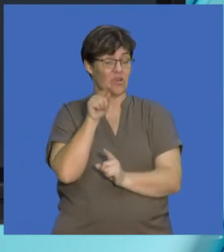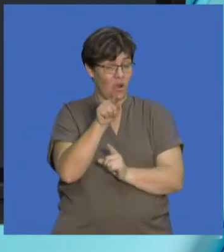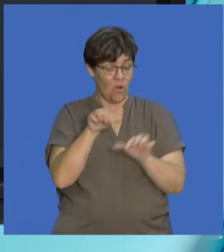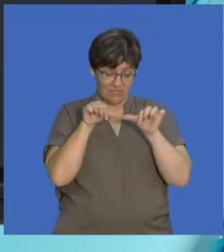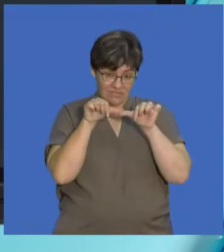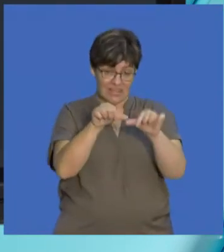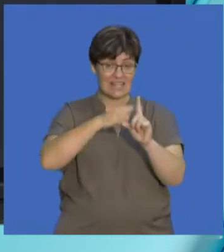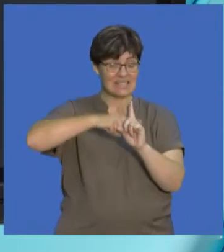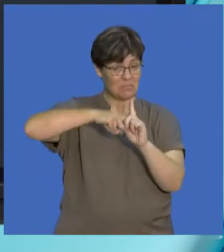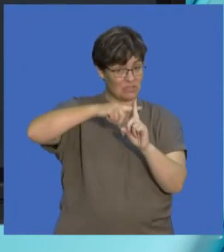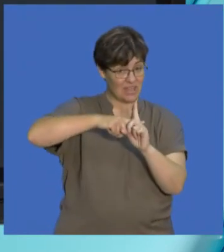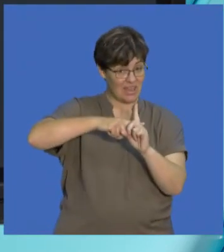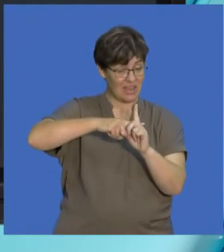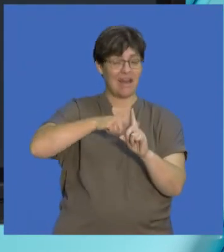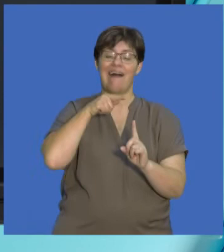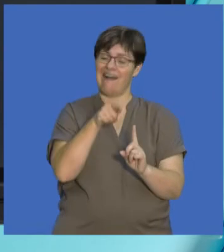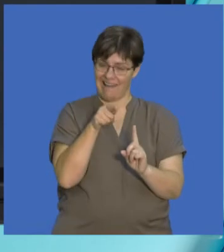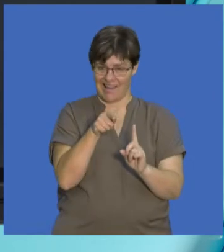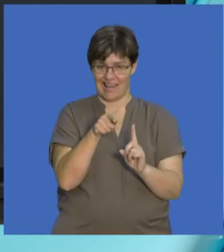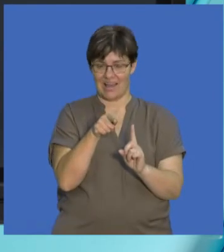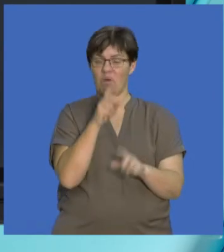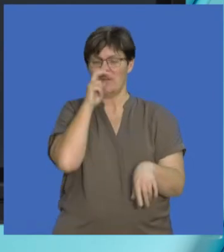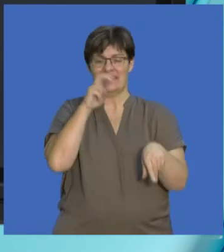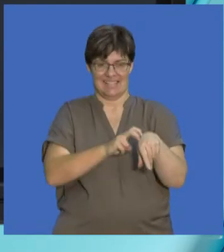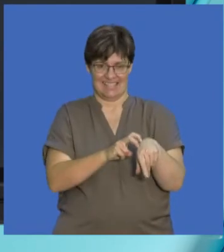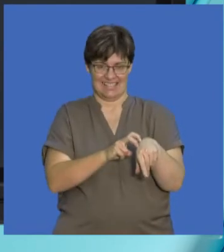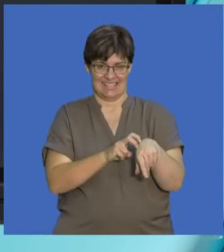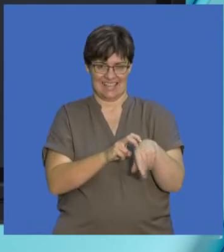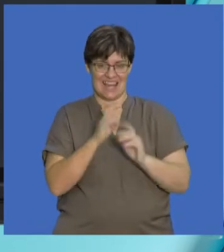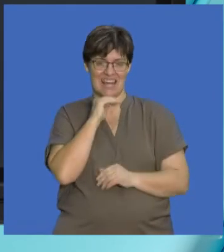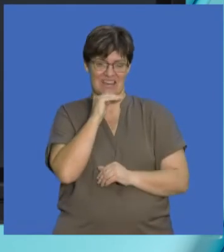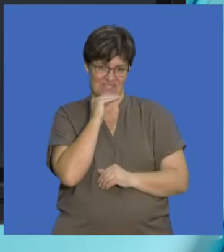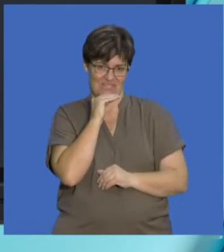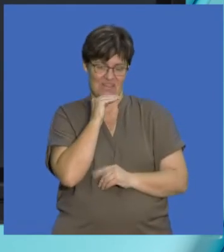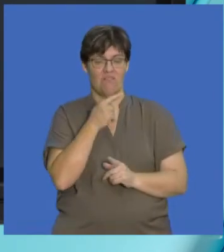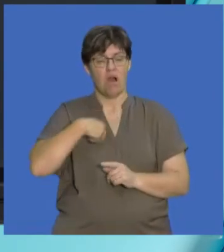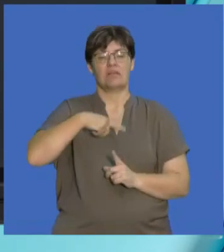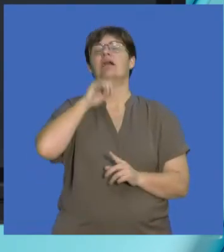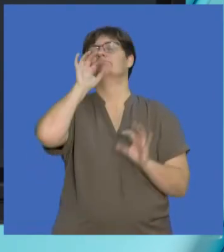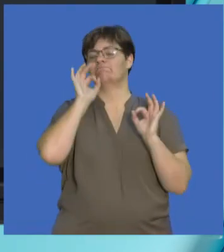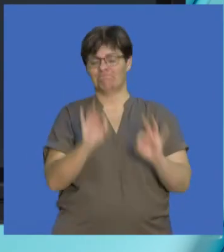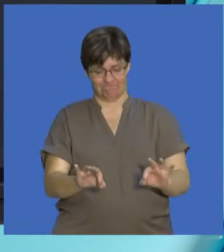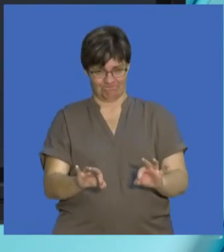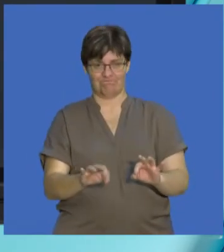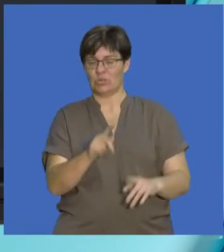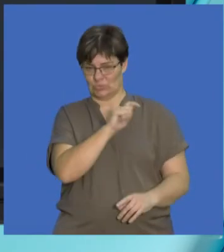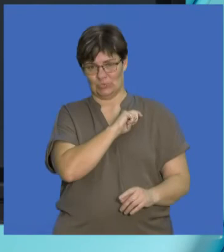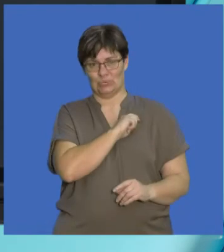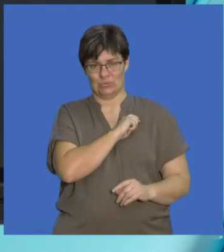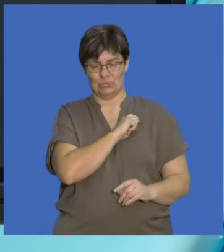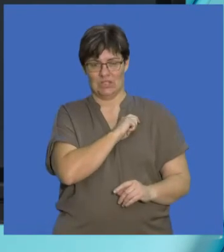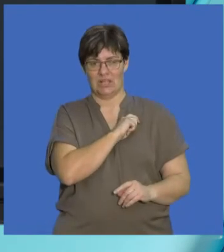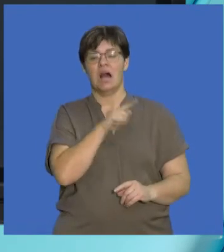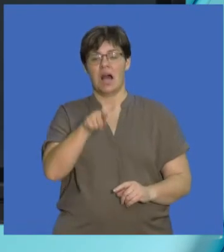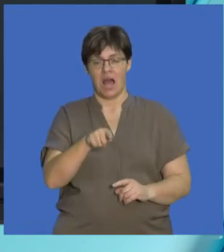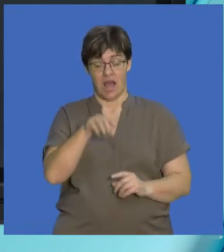temperature remaining constant is actually necessary and sufficient for us to say, yes, indeed, a particular